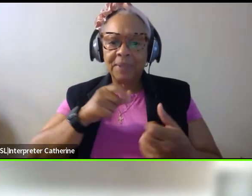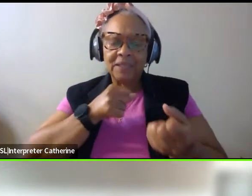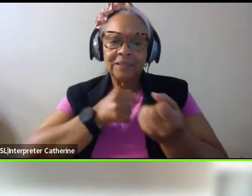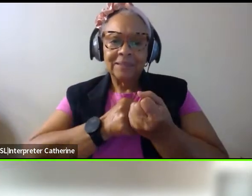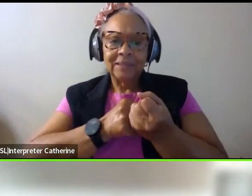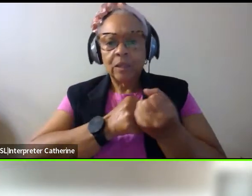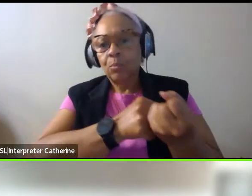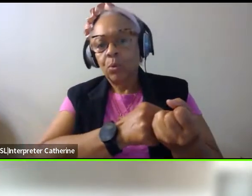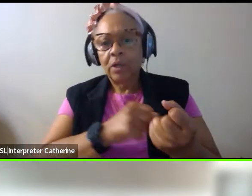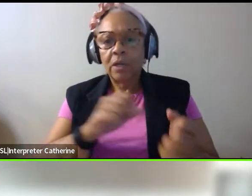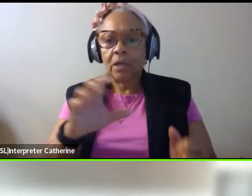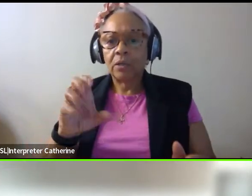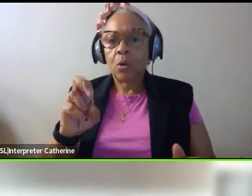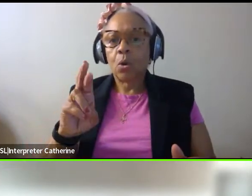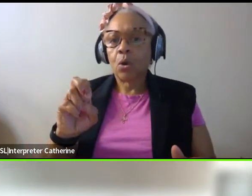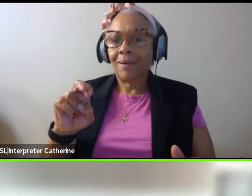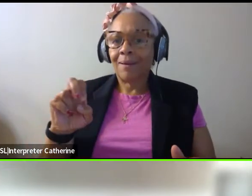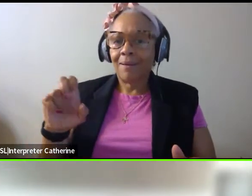supporting Cornell